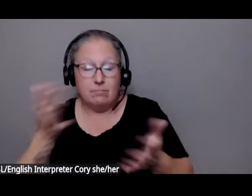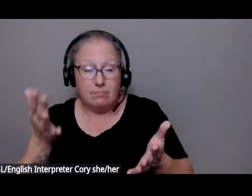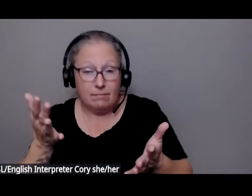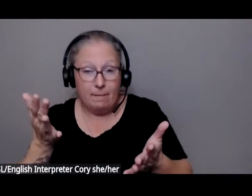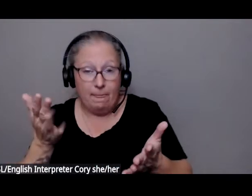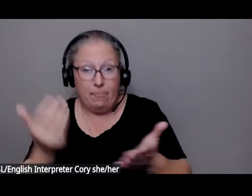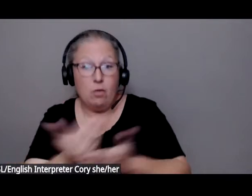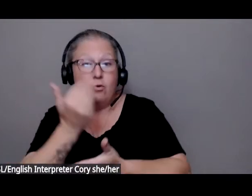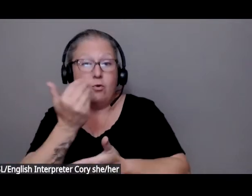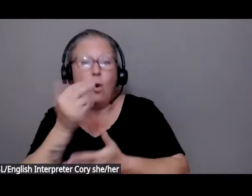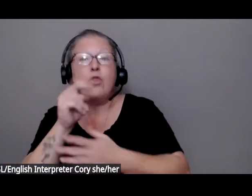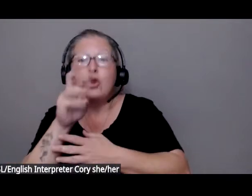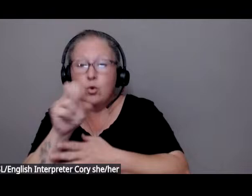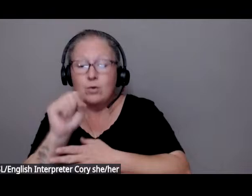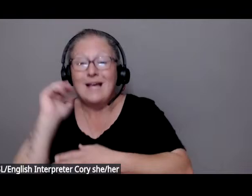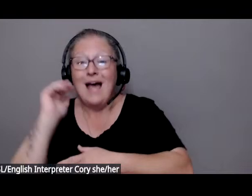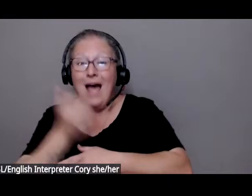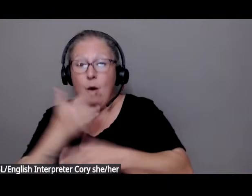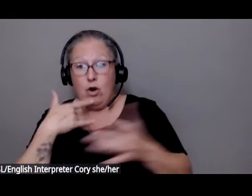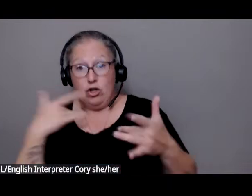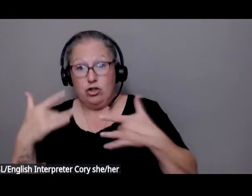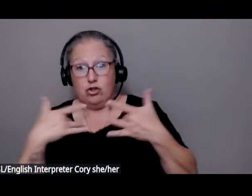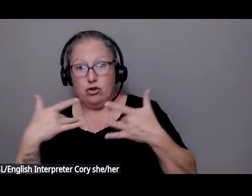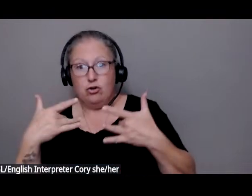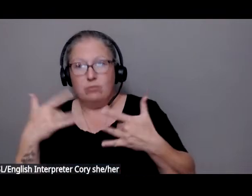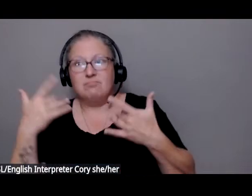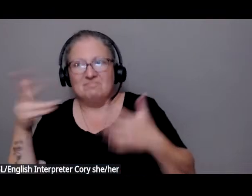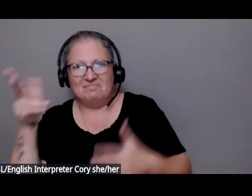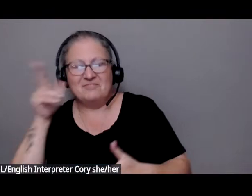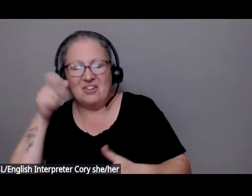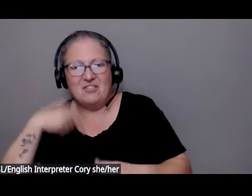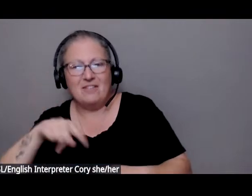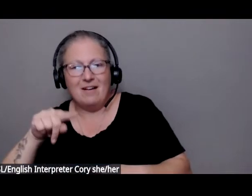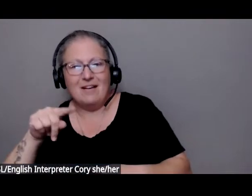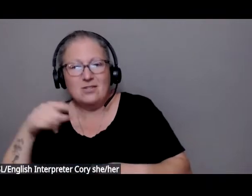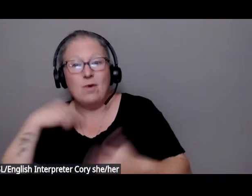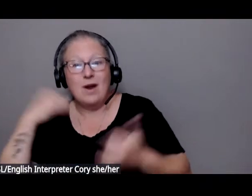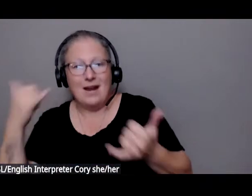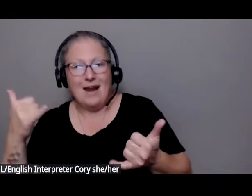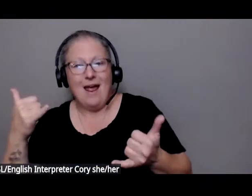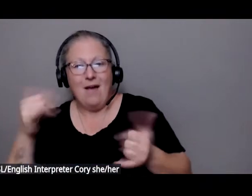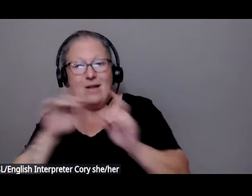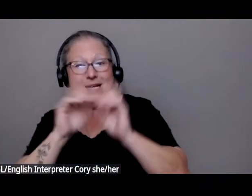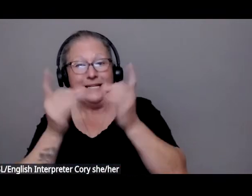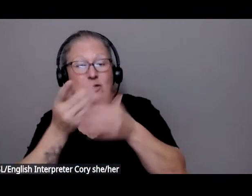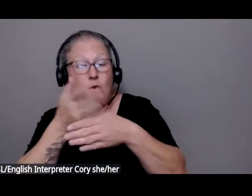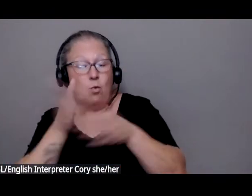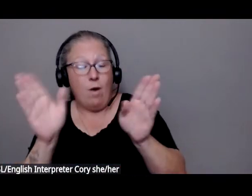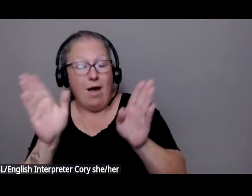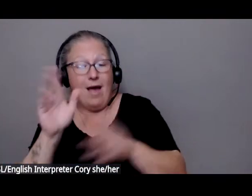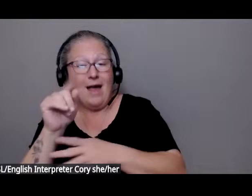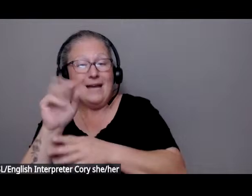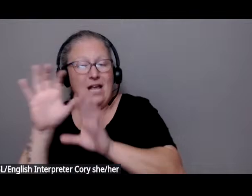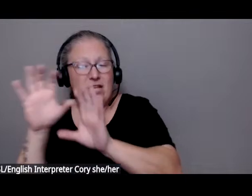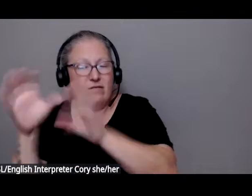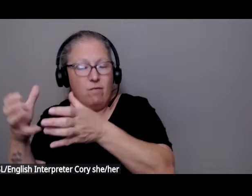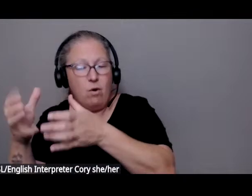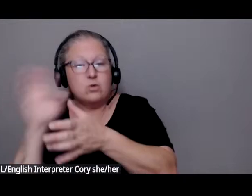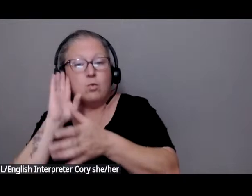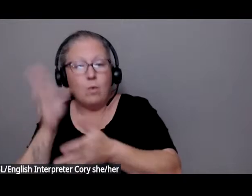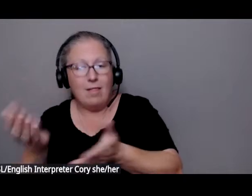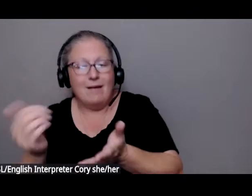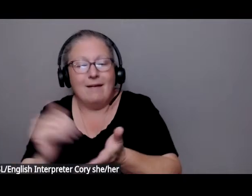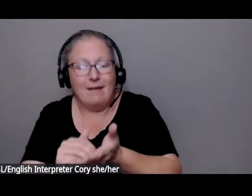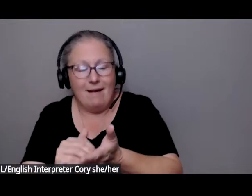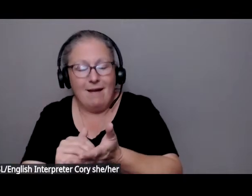the news that our concerns have been heard, and we are reconvening a district-wide task force that will once again